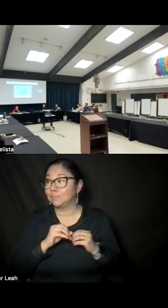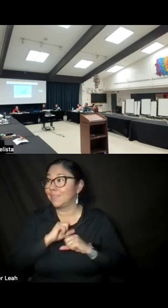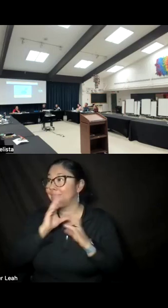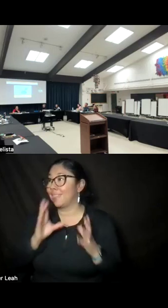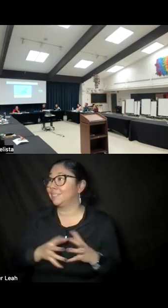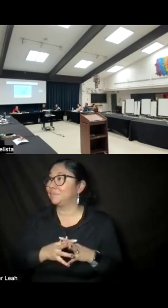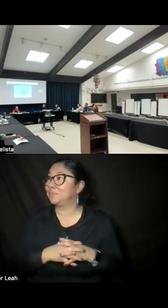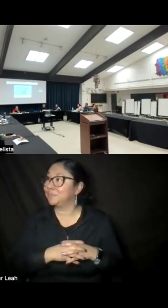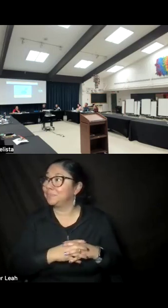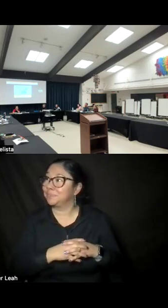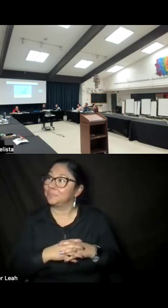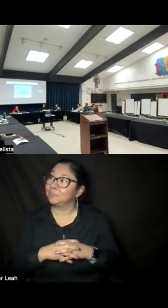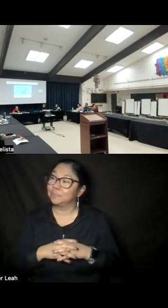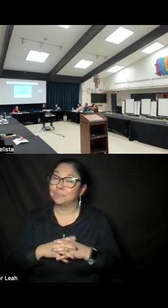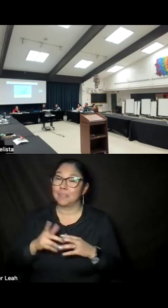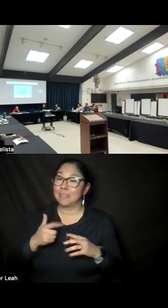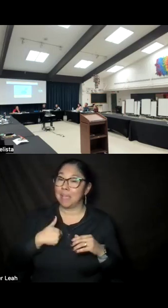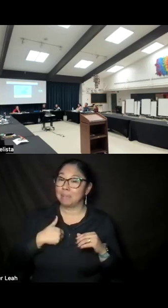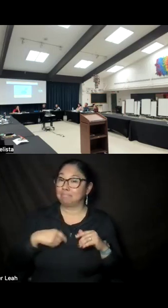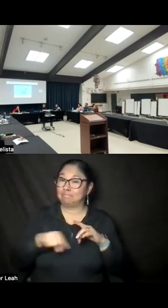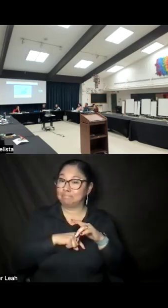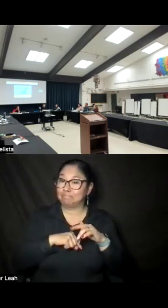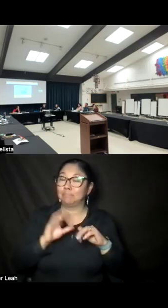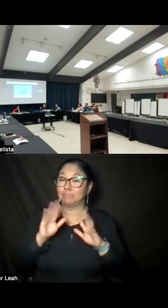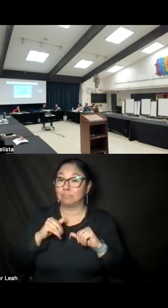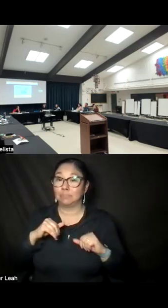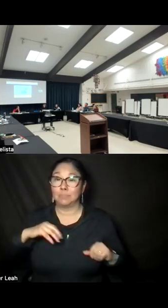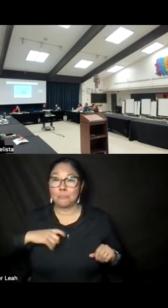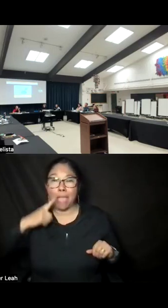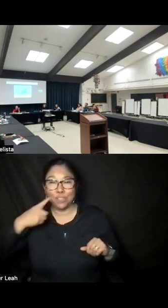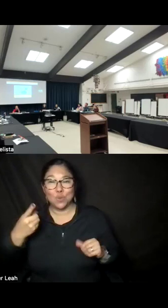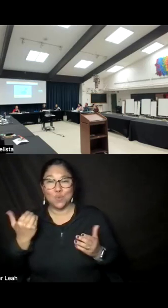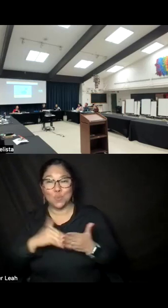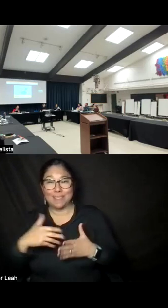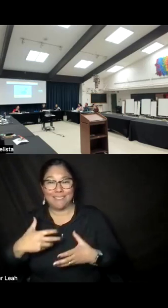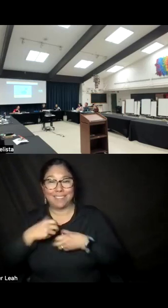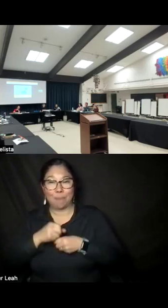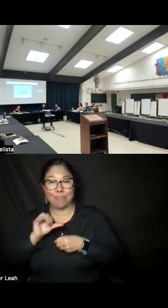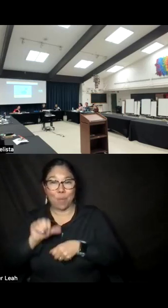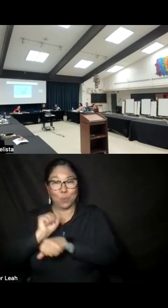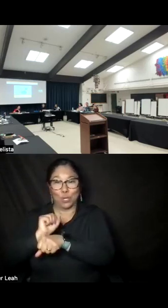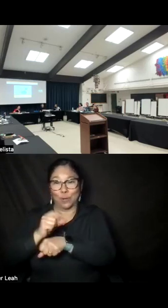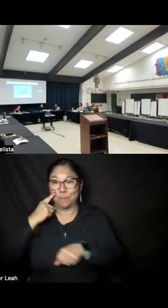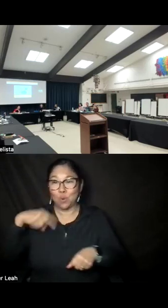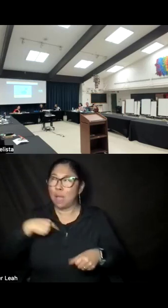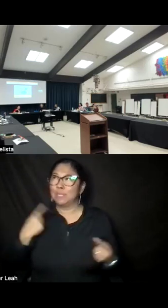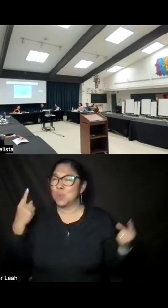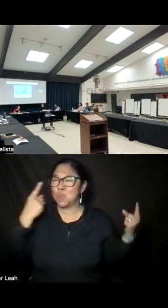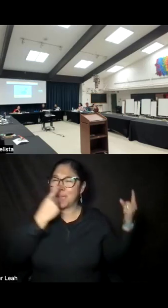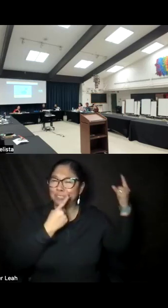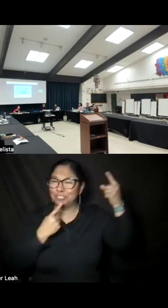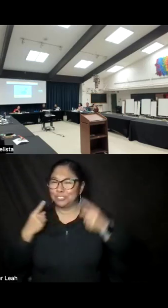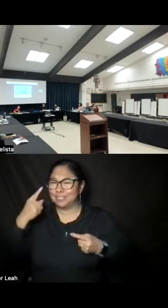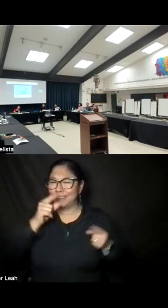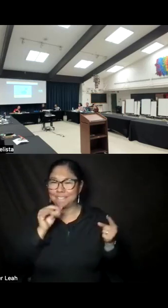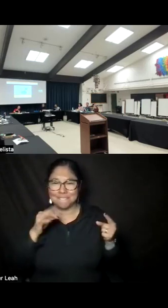Nothing. I'll pass. and I think you recapped the work for that Thank one. you. So I was wondering if I was